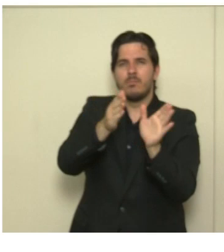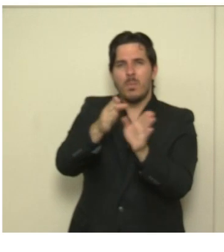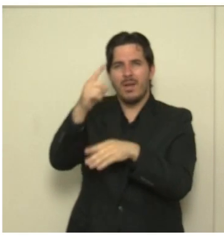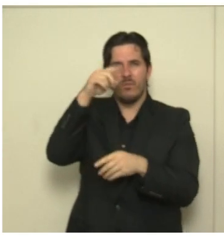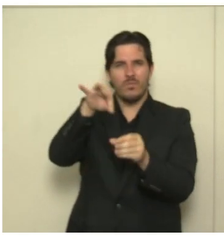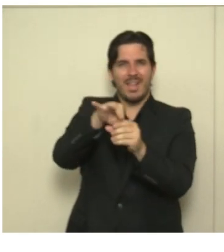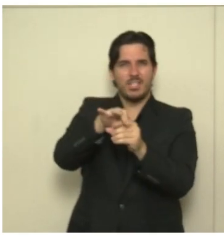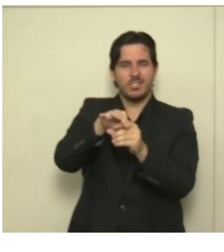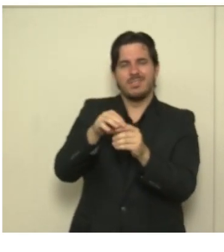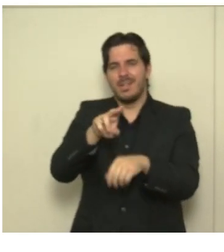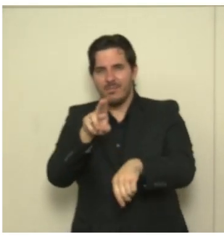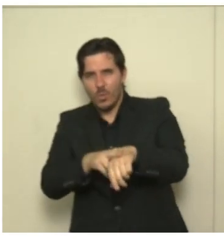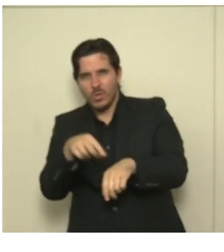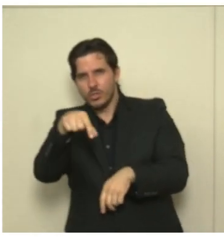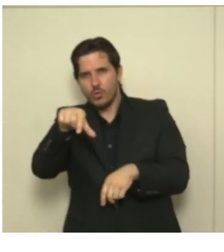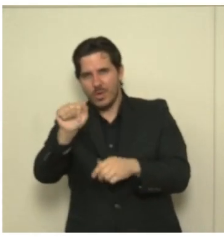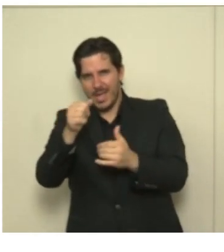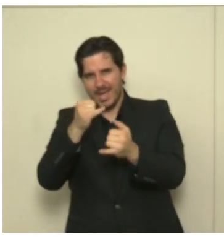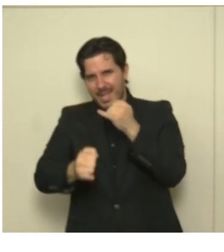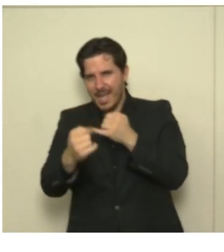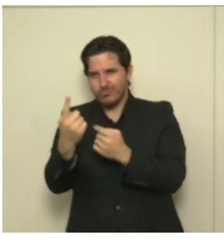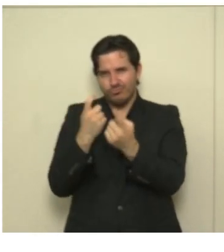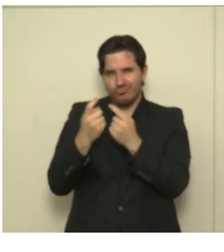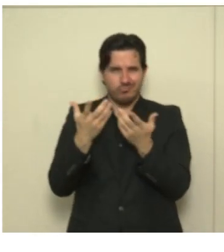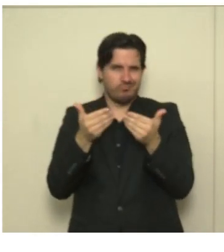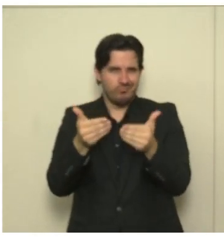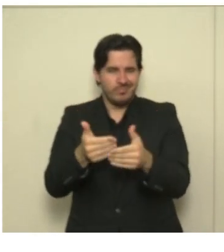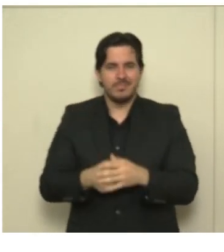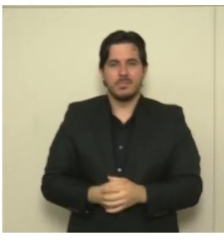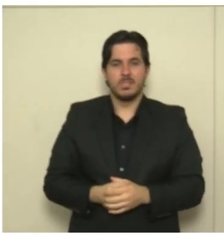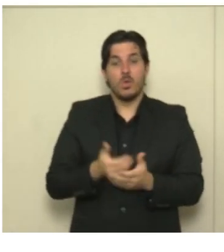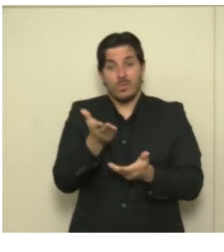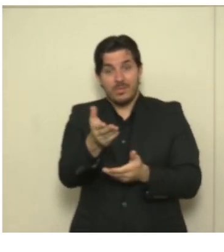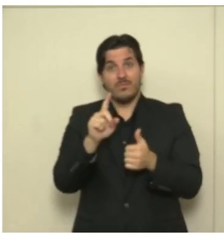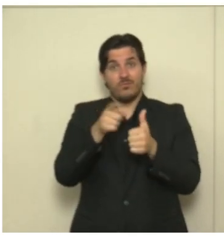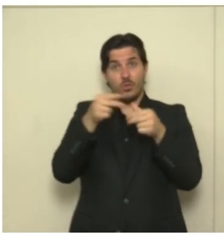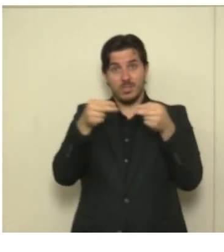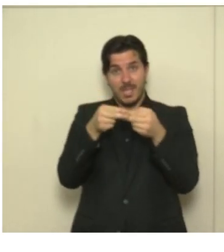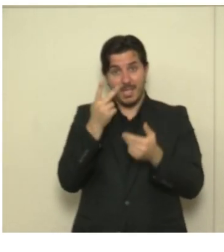at the end. So, pertaining to this first slide that you see here,